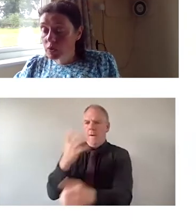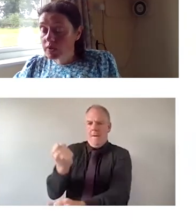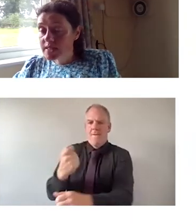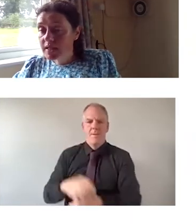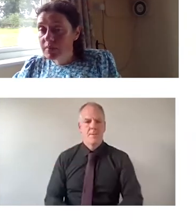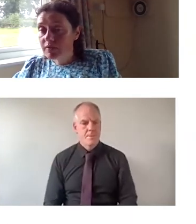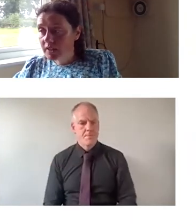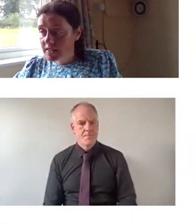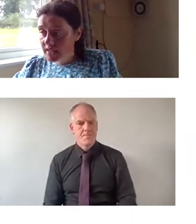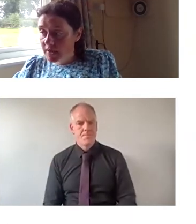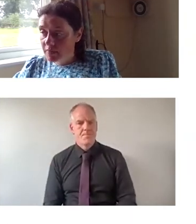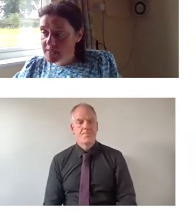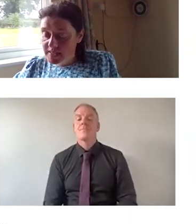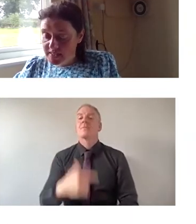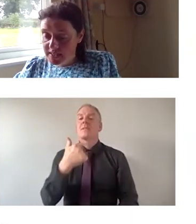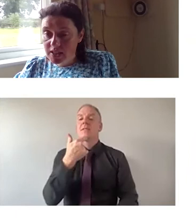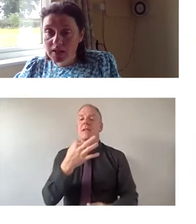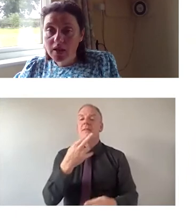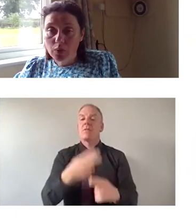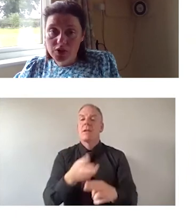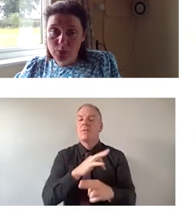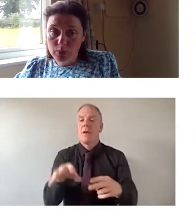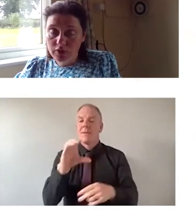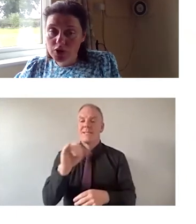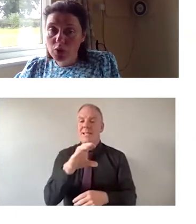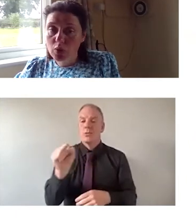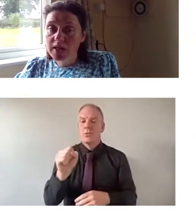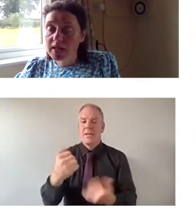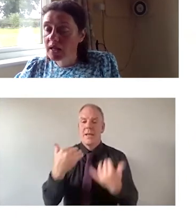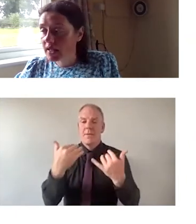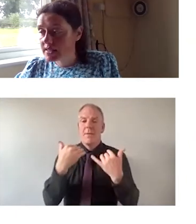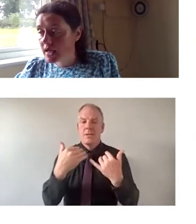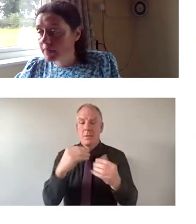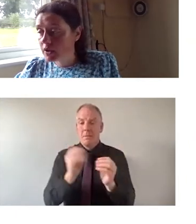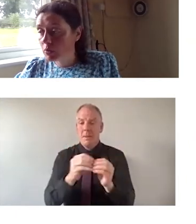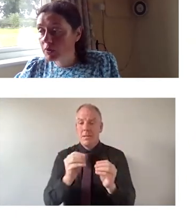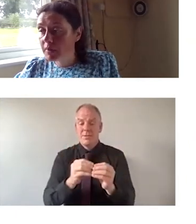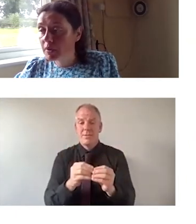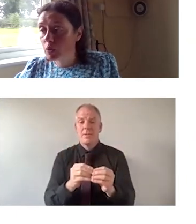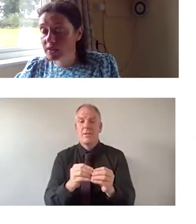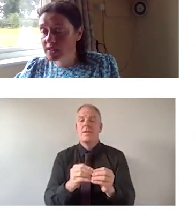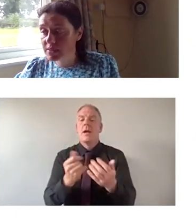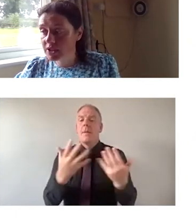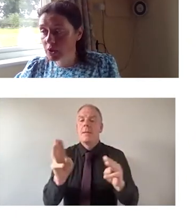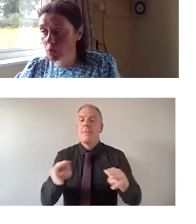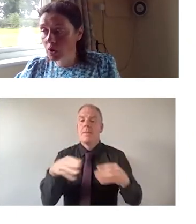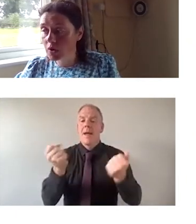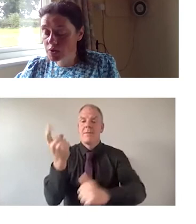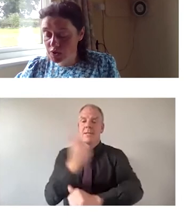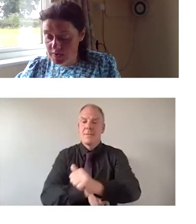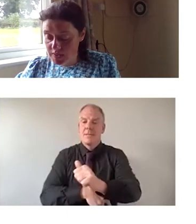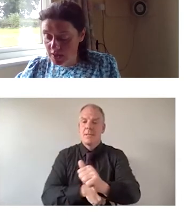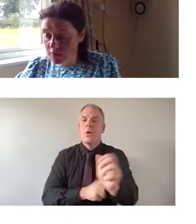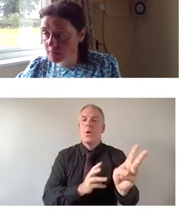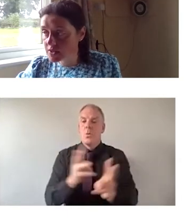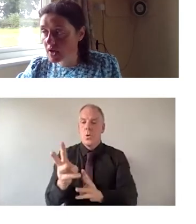So it's one of the second main findings that came from the census data, which has been referred to already, is the number of people with a disability in work. So